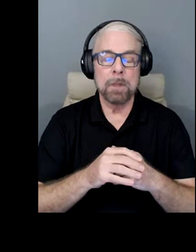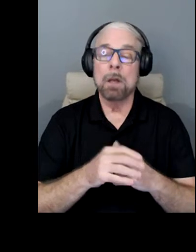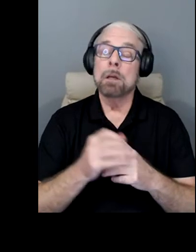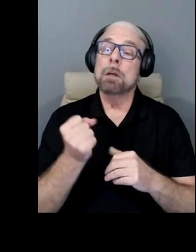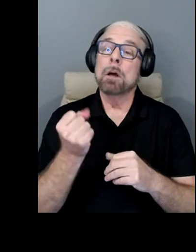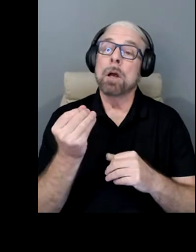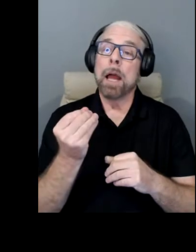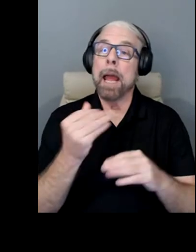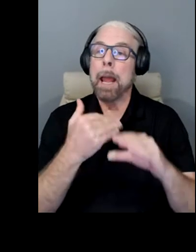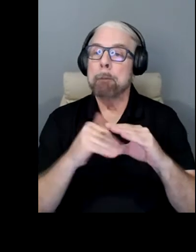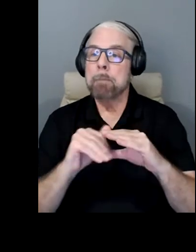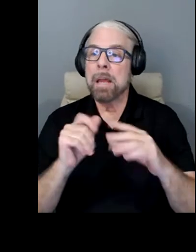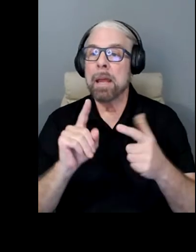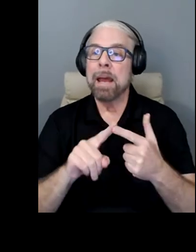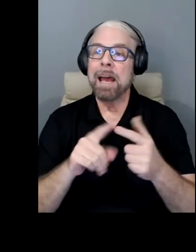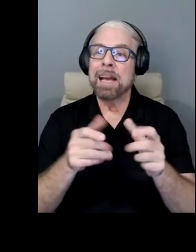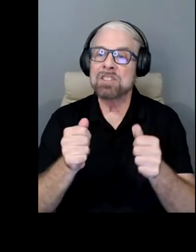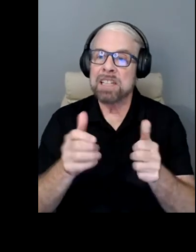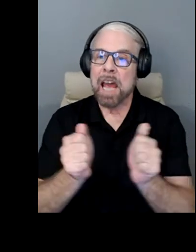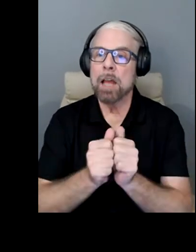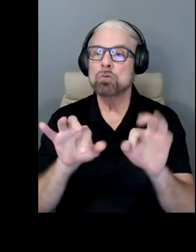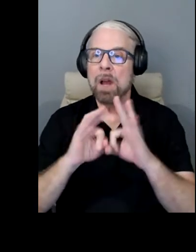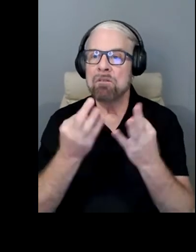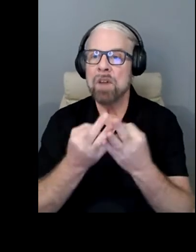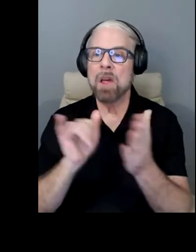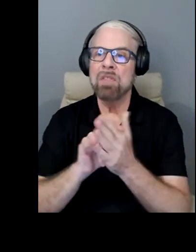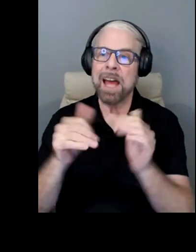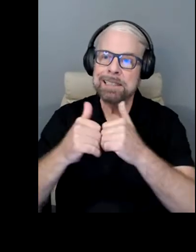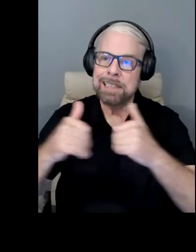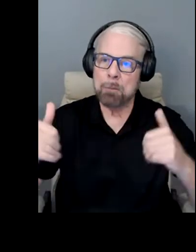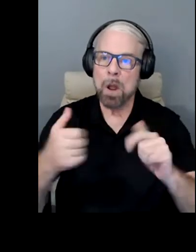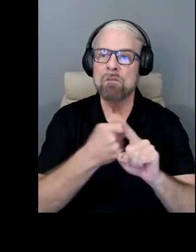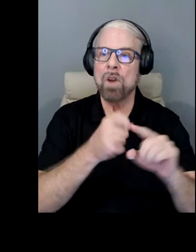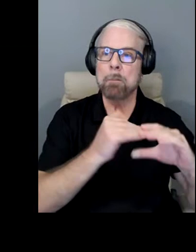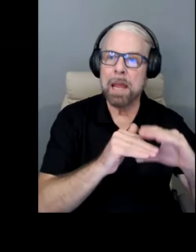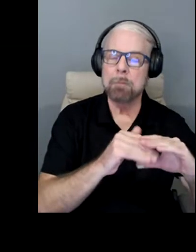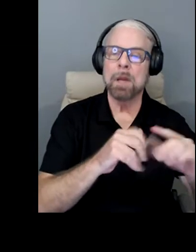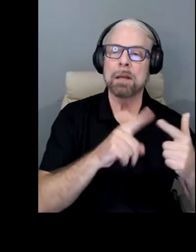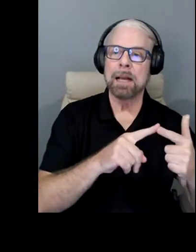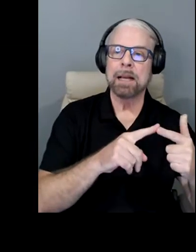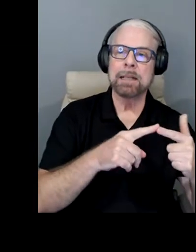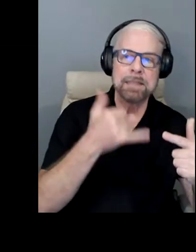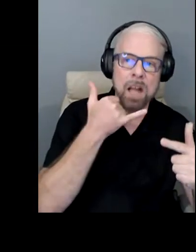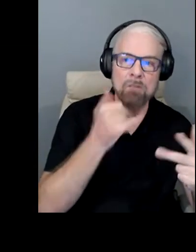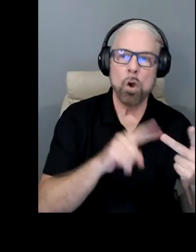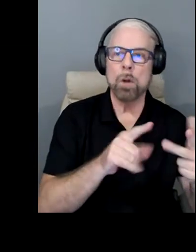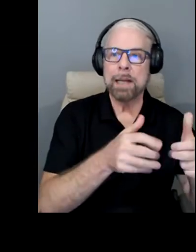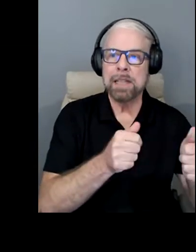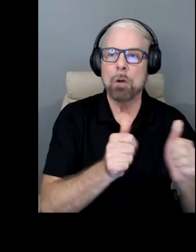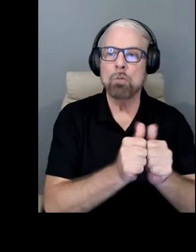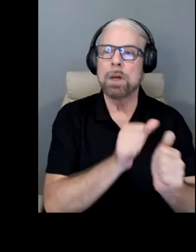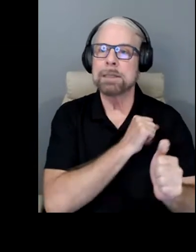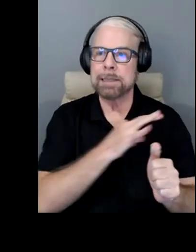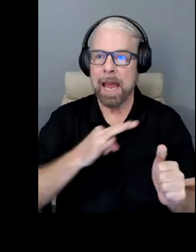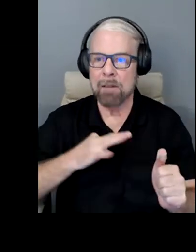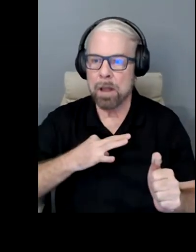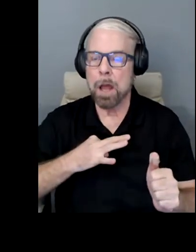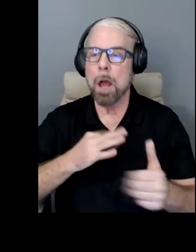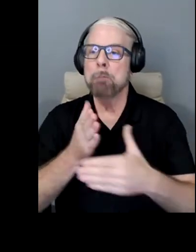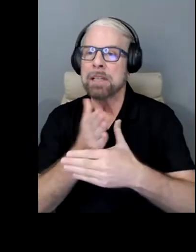So email and text with families is separated from email, telephone, and text with staff,